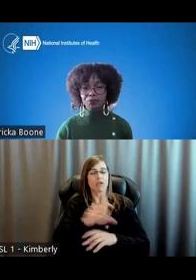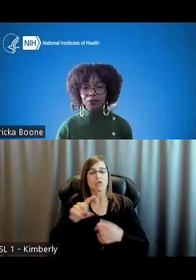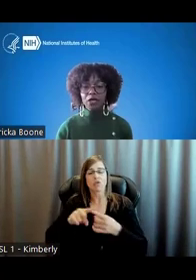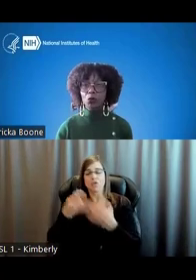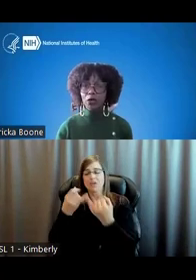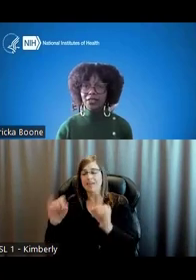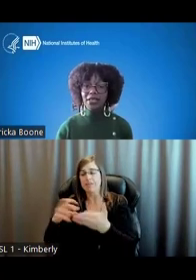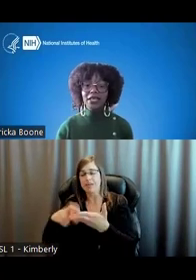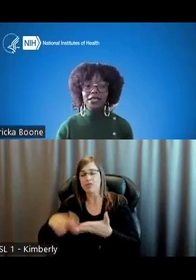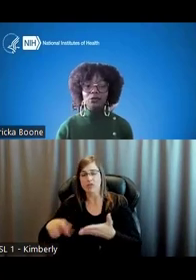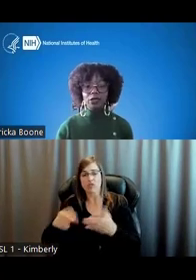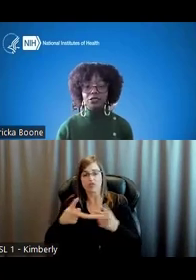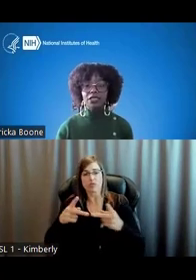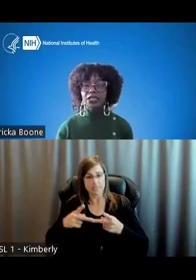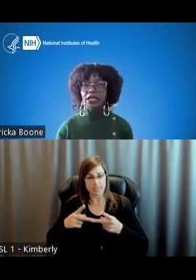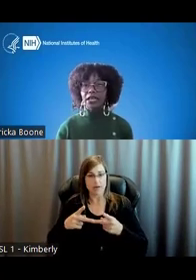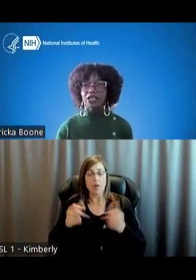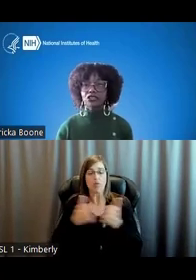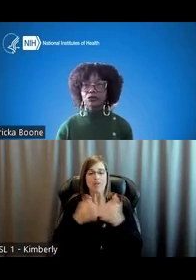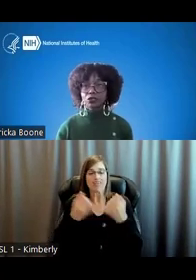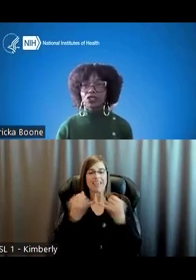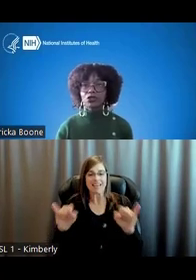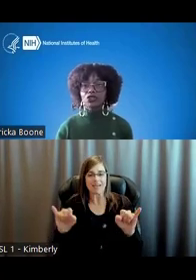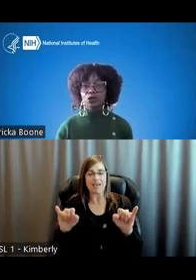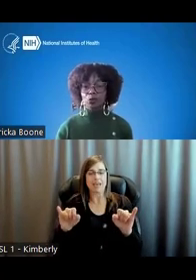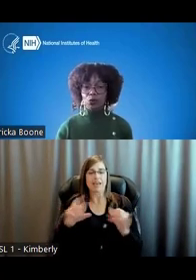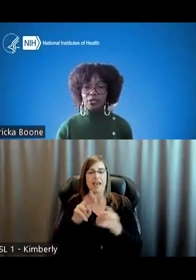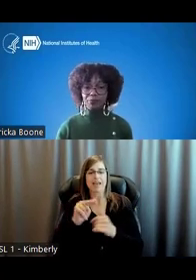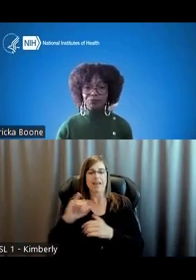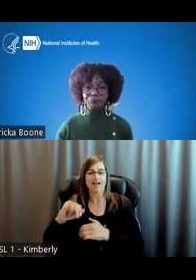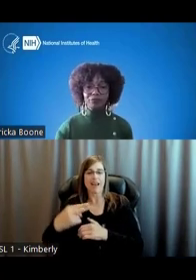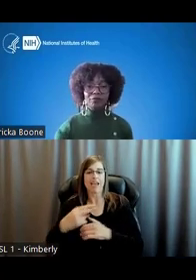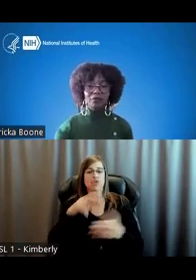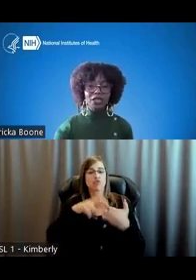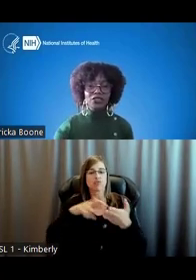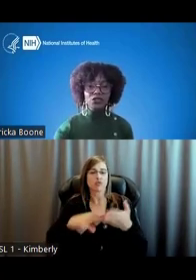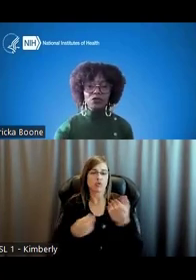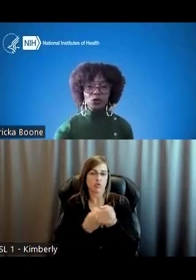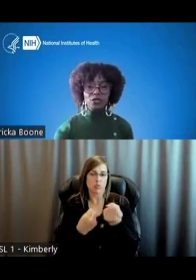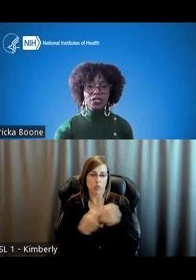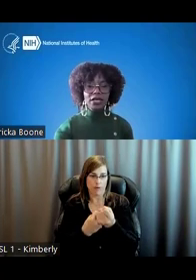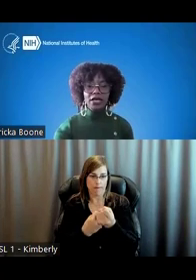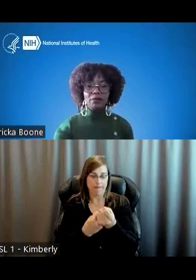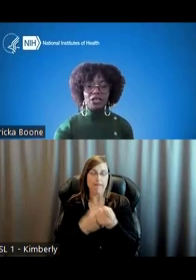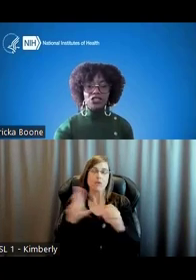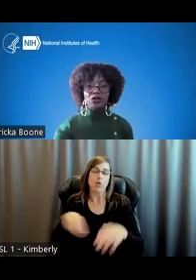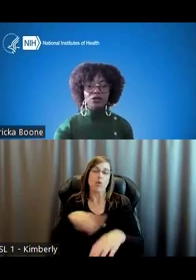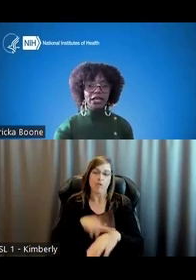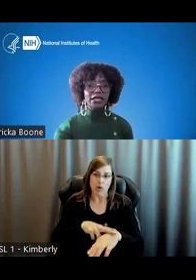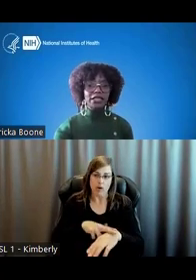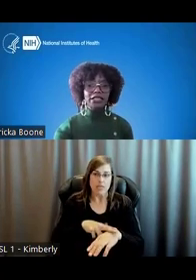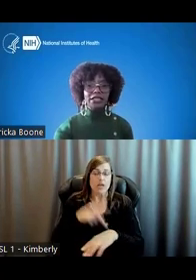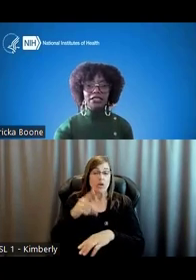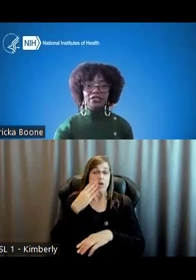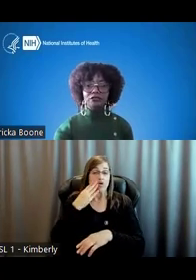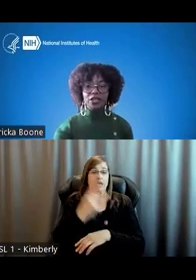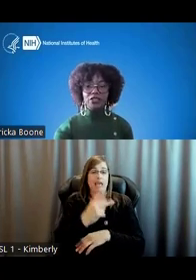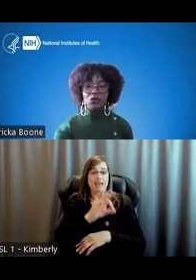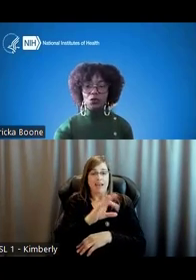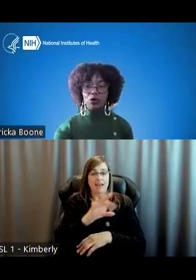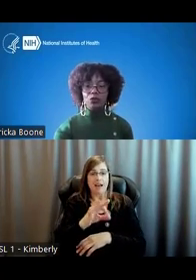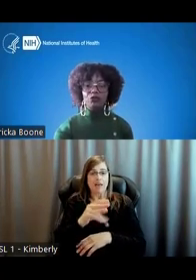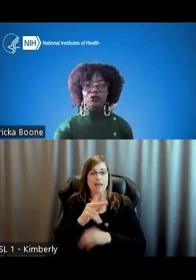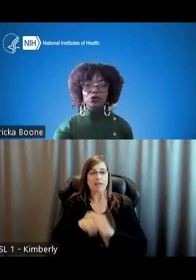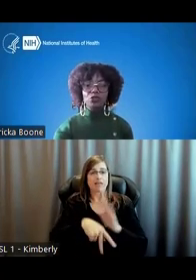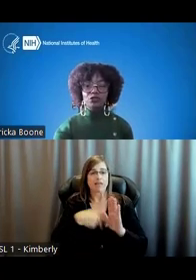position with independent NIH research support. So of course, as you know, the K99 is a